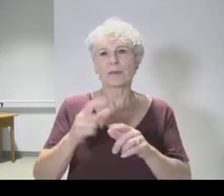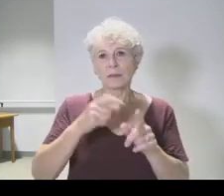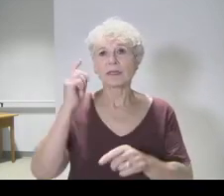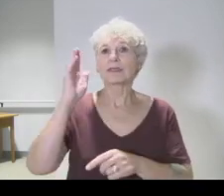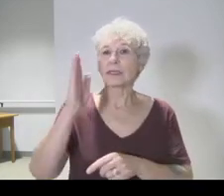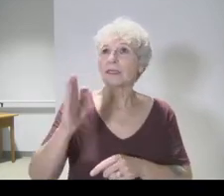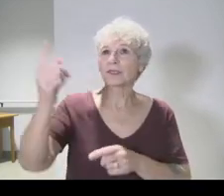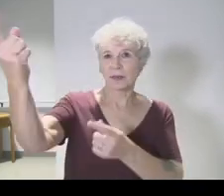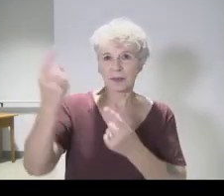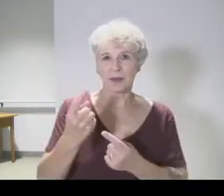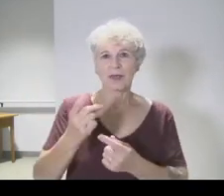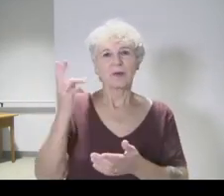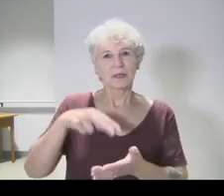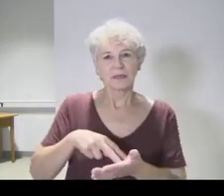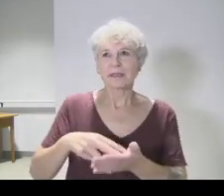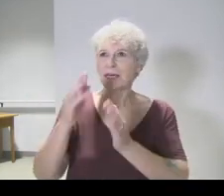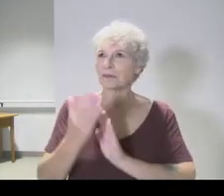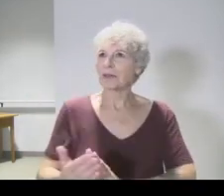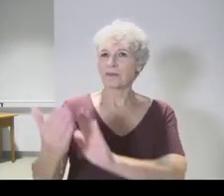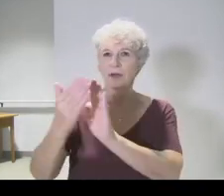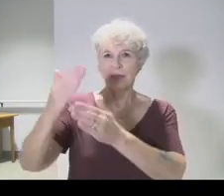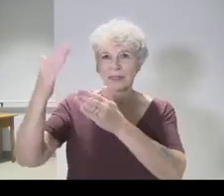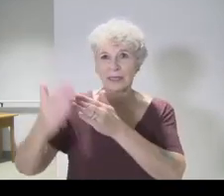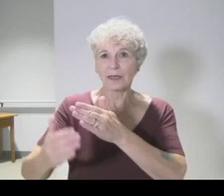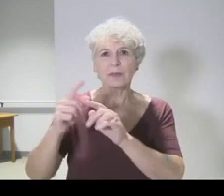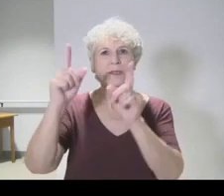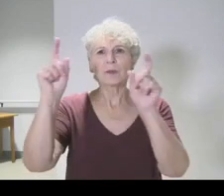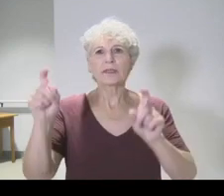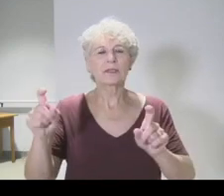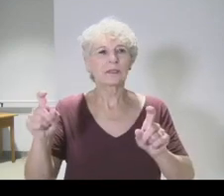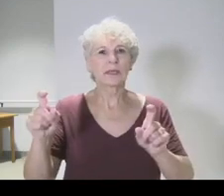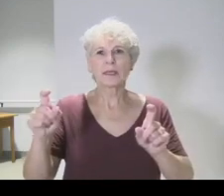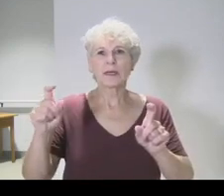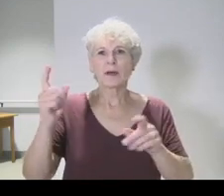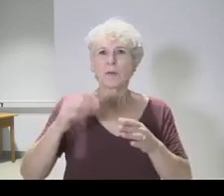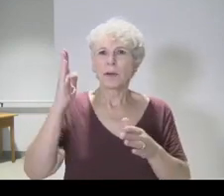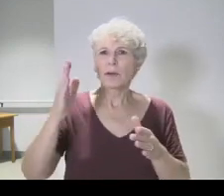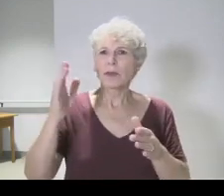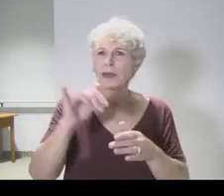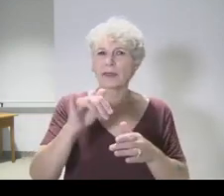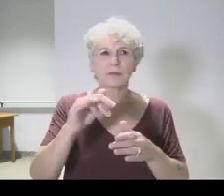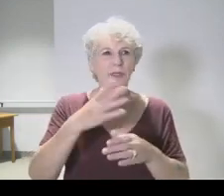back. We will stand before him in the end. But I guess the question is, what will that be like for